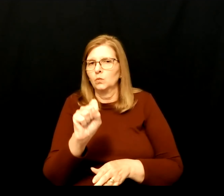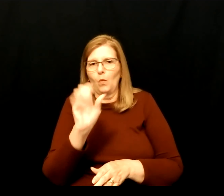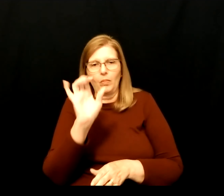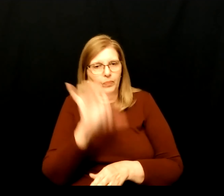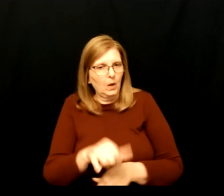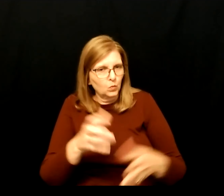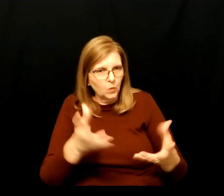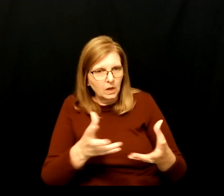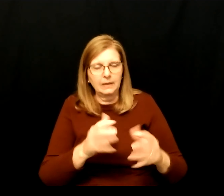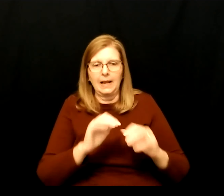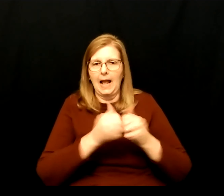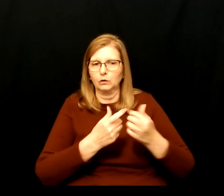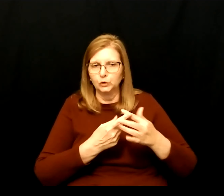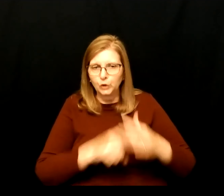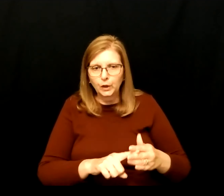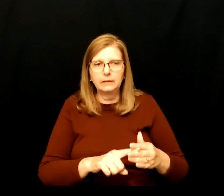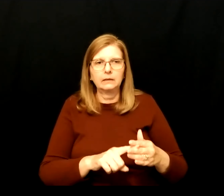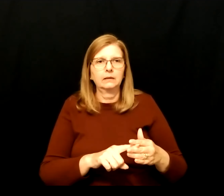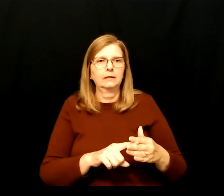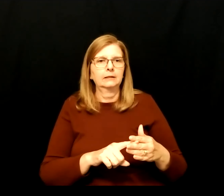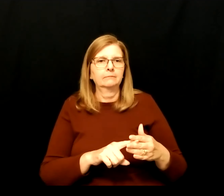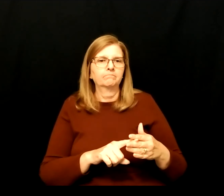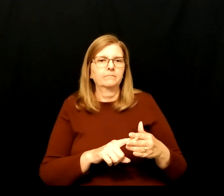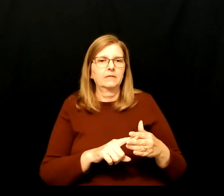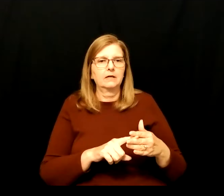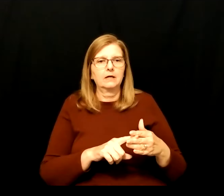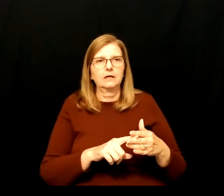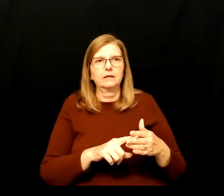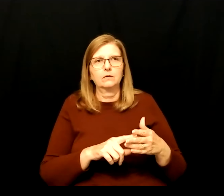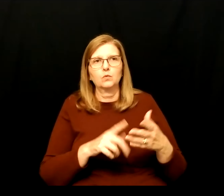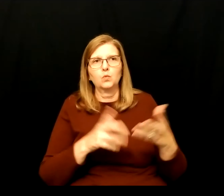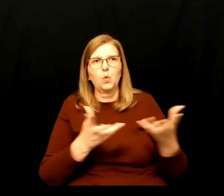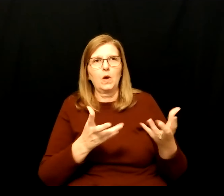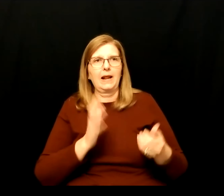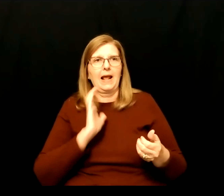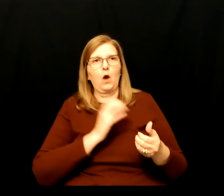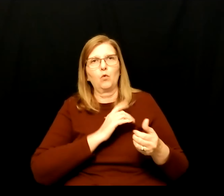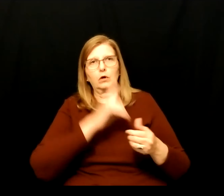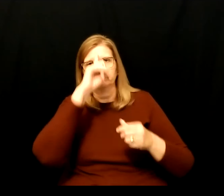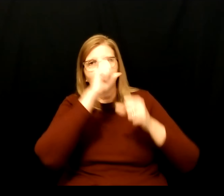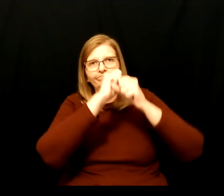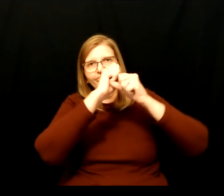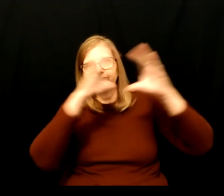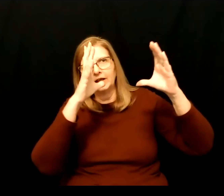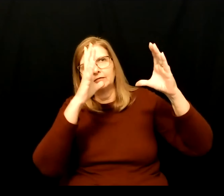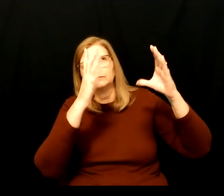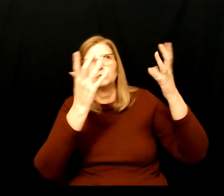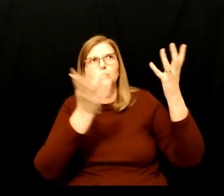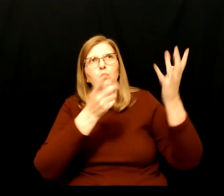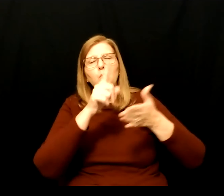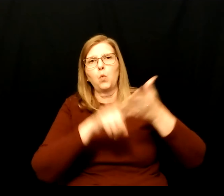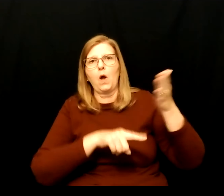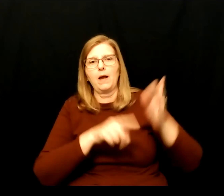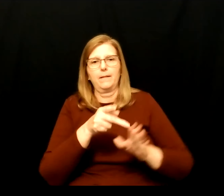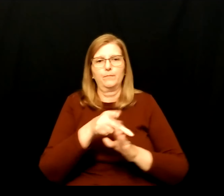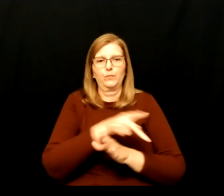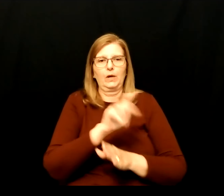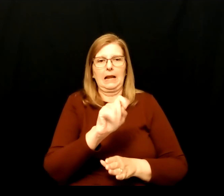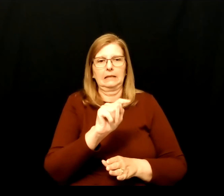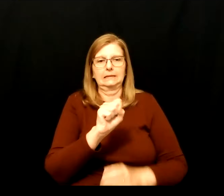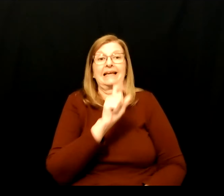we got started, and what our vision is of what Pre-ETS